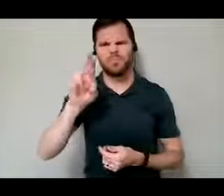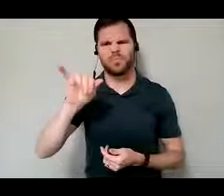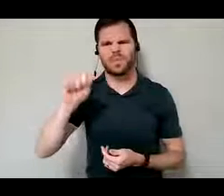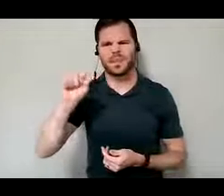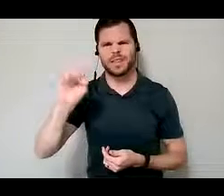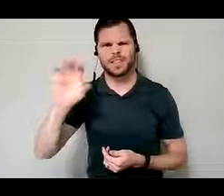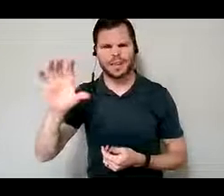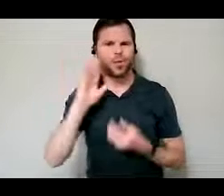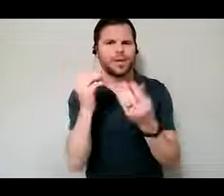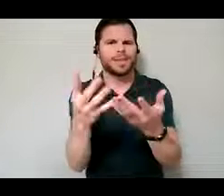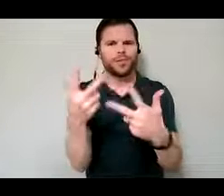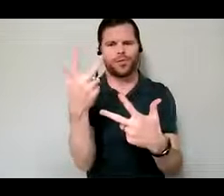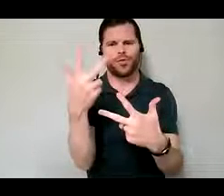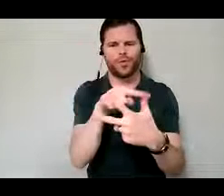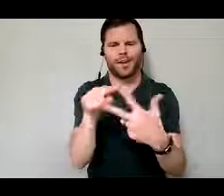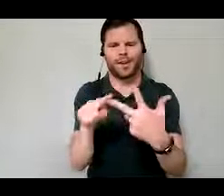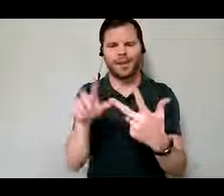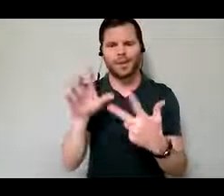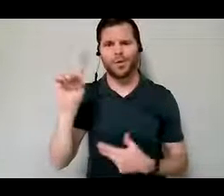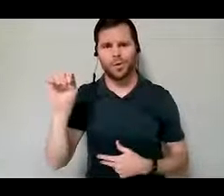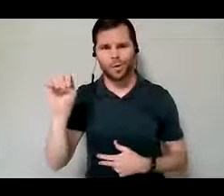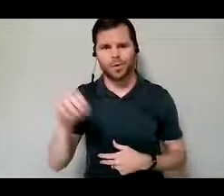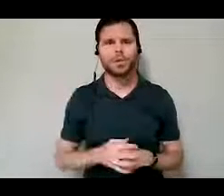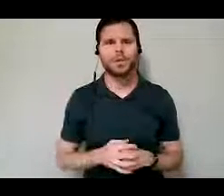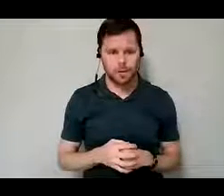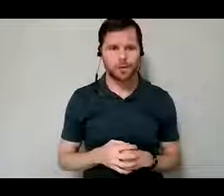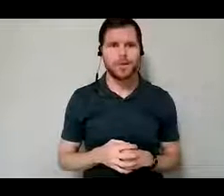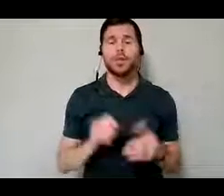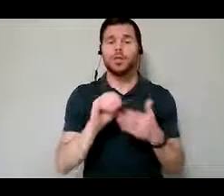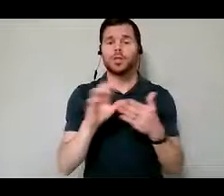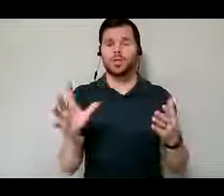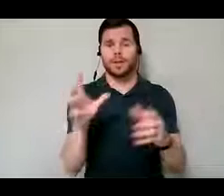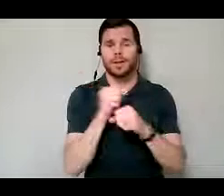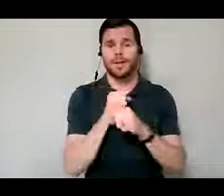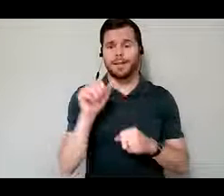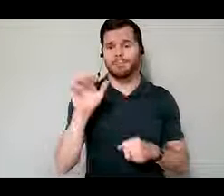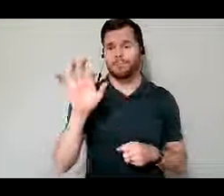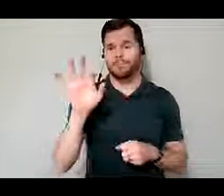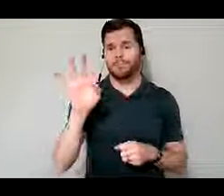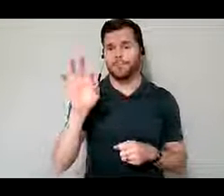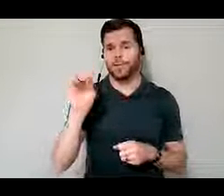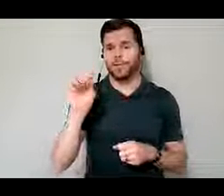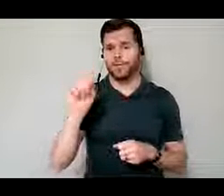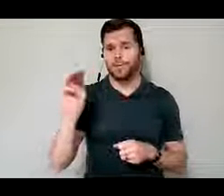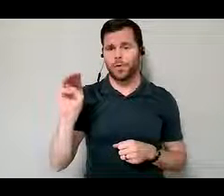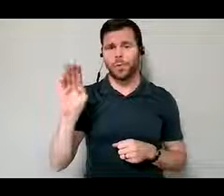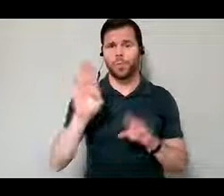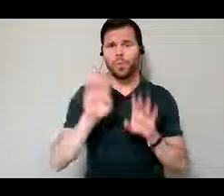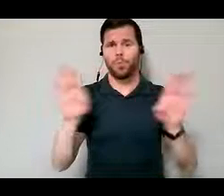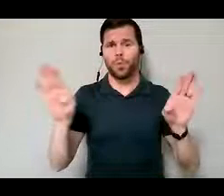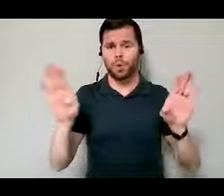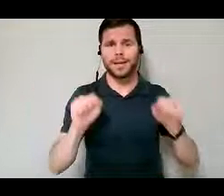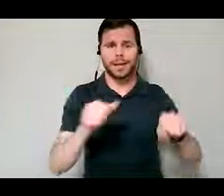codes. So this kit has these foam boards that could actually be put into your office or in your school counseling